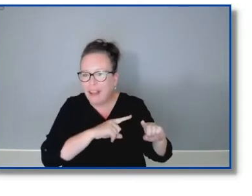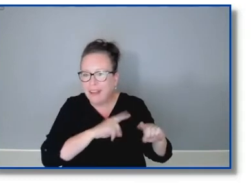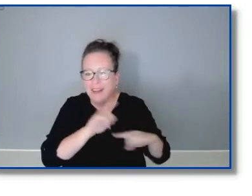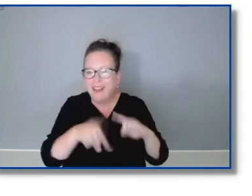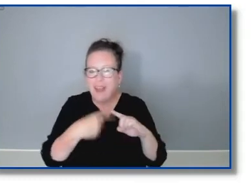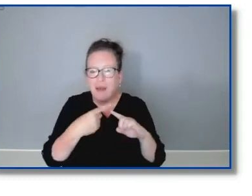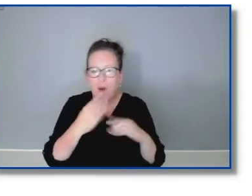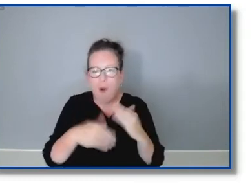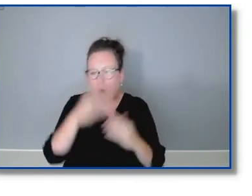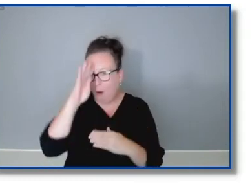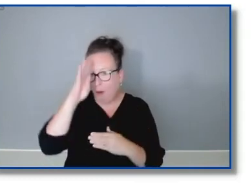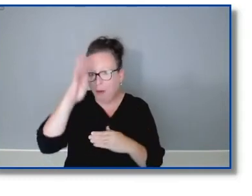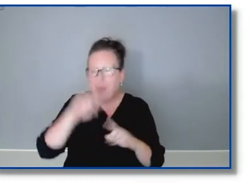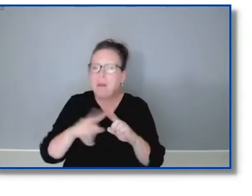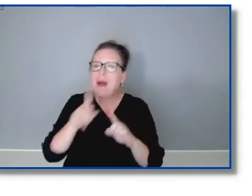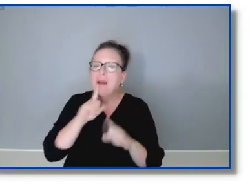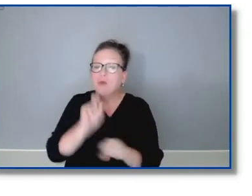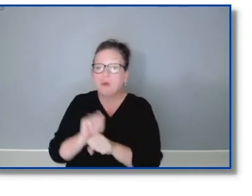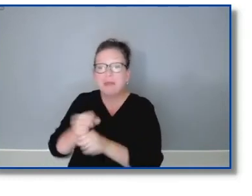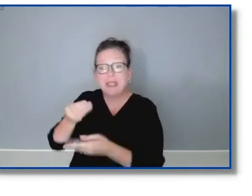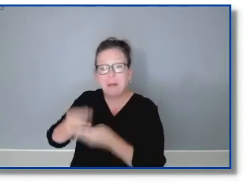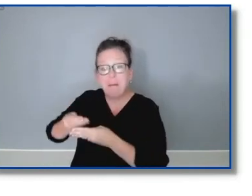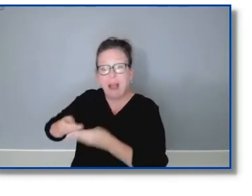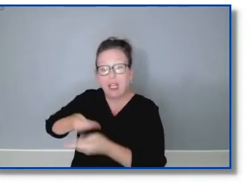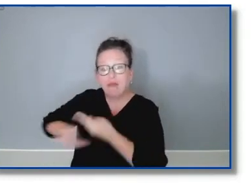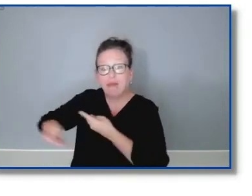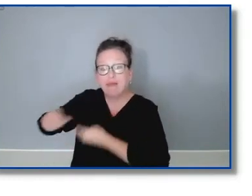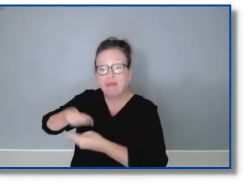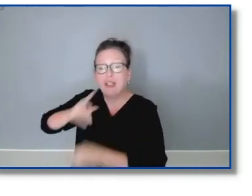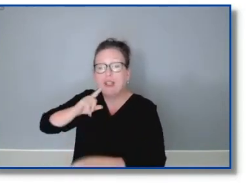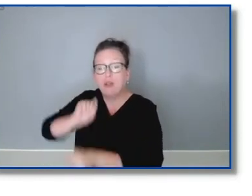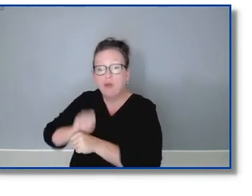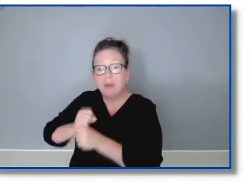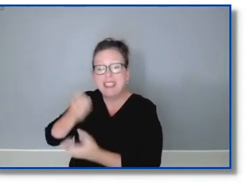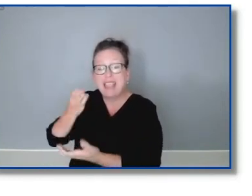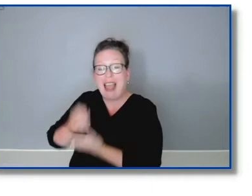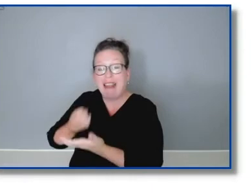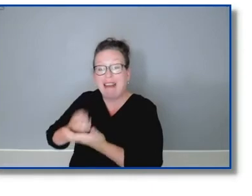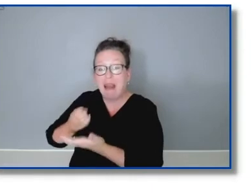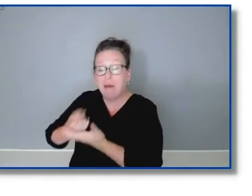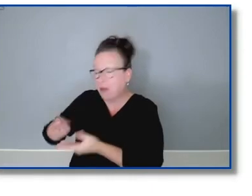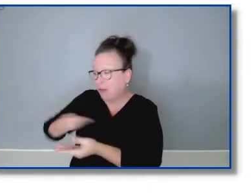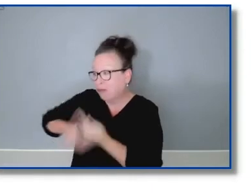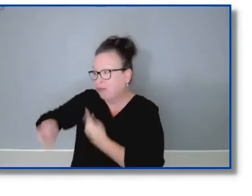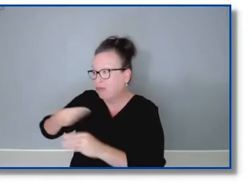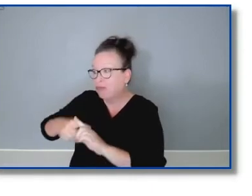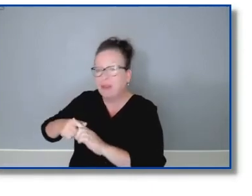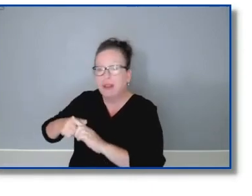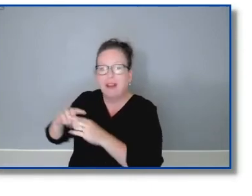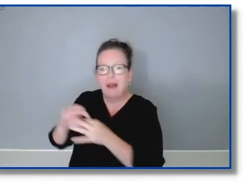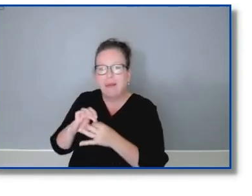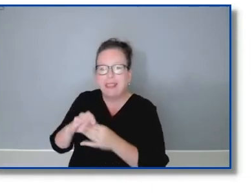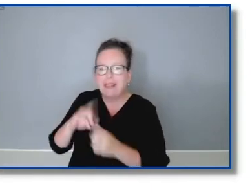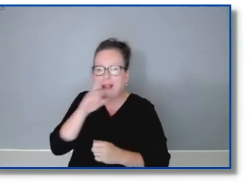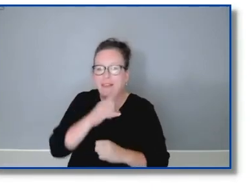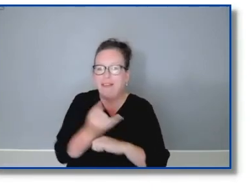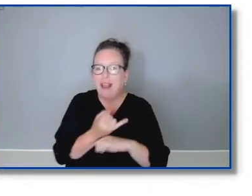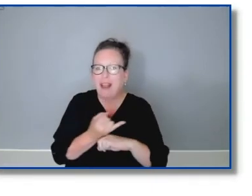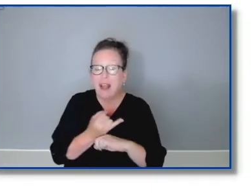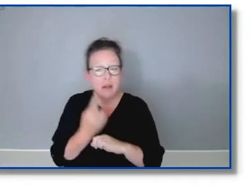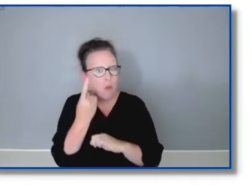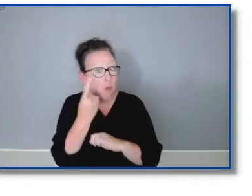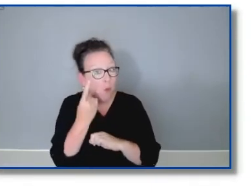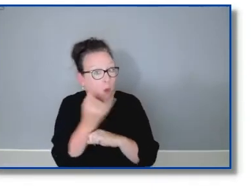real transactions that happened around them, real economic transactions. There was almost, one of them almost led to a war.